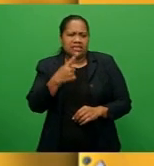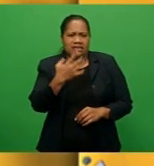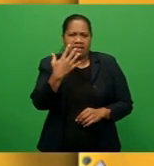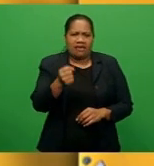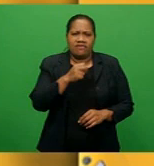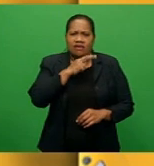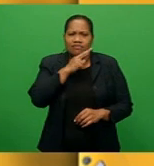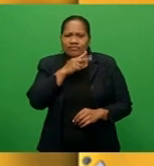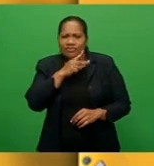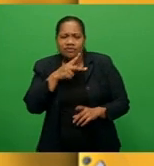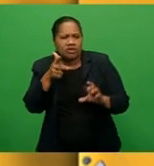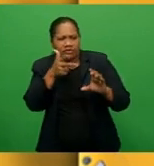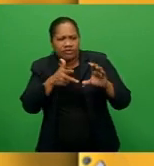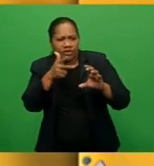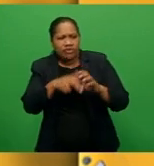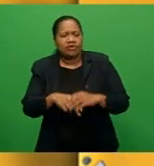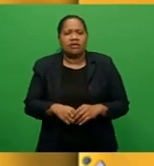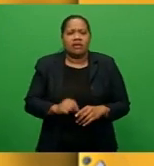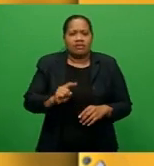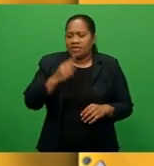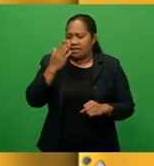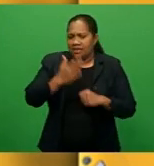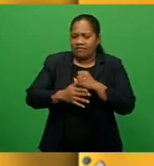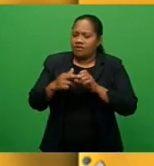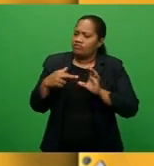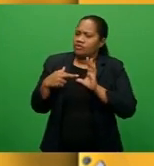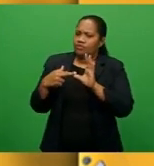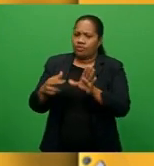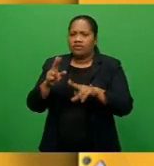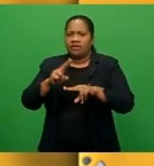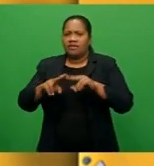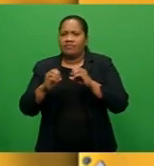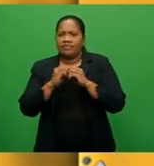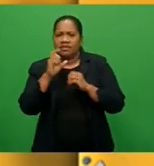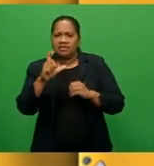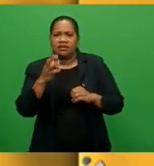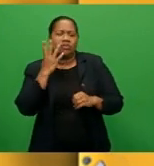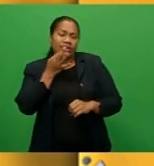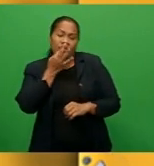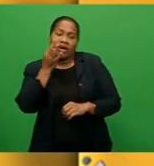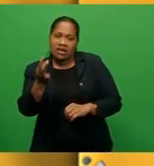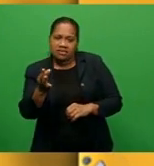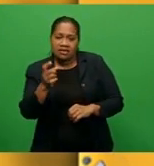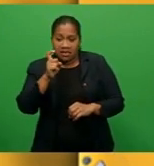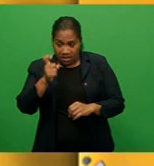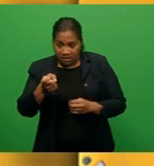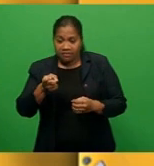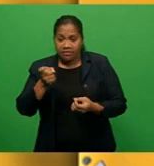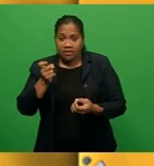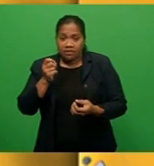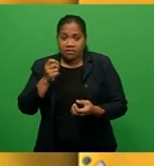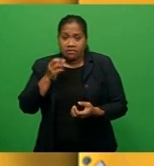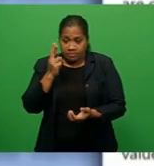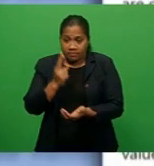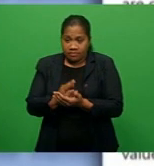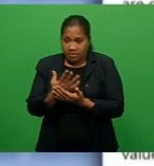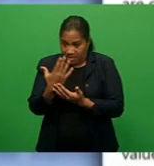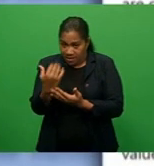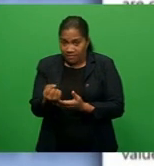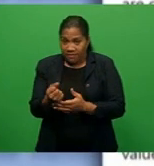her. He did not respond to FBC News when asked to independently verify if there was in fact any such